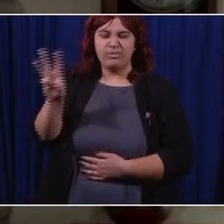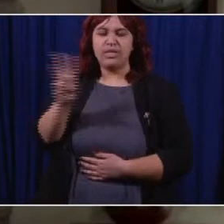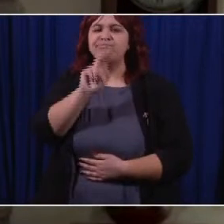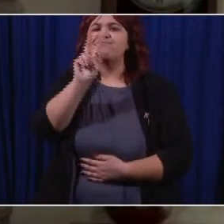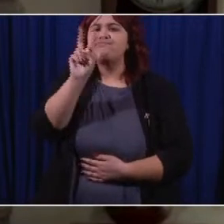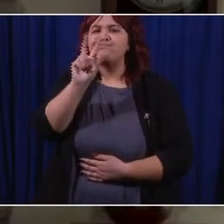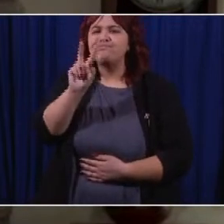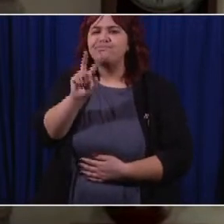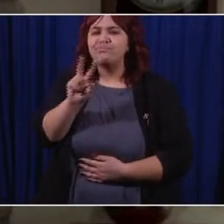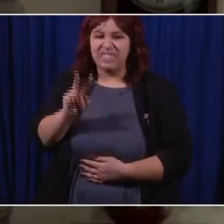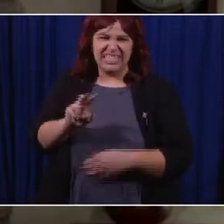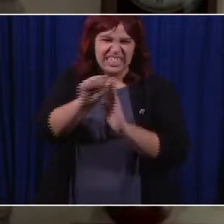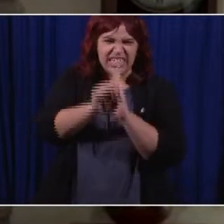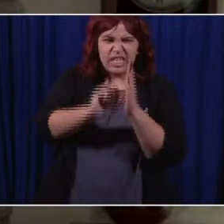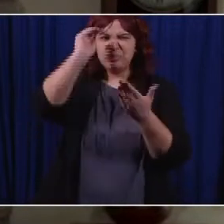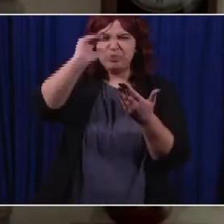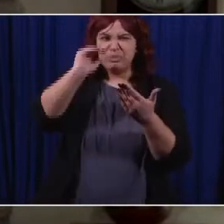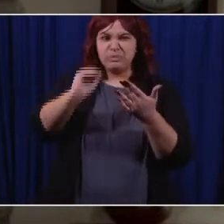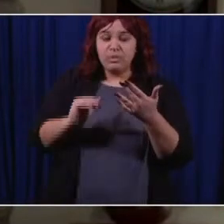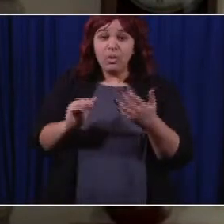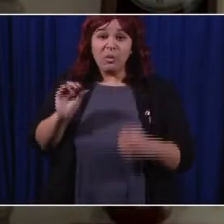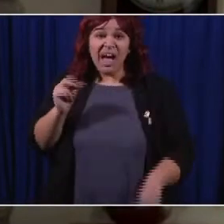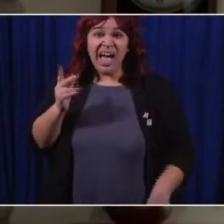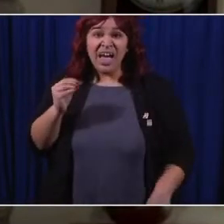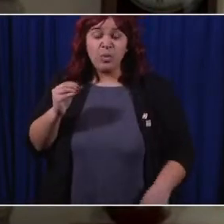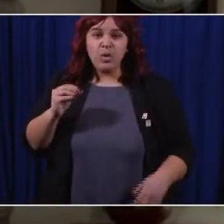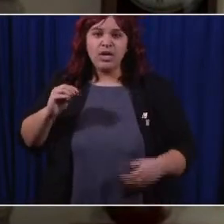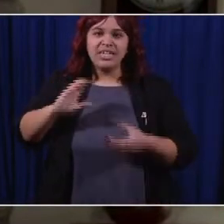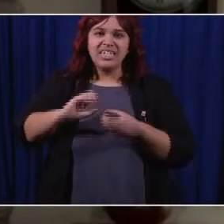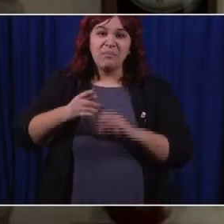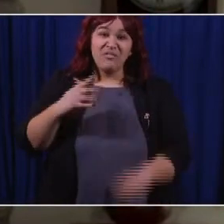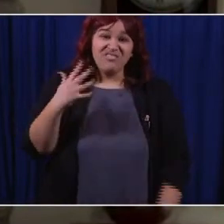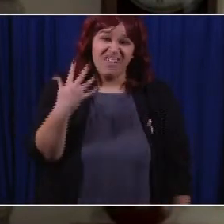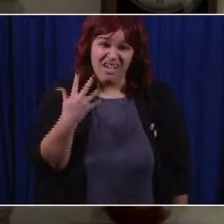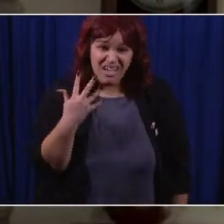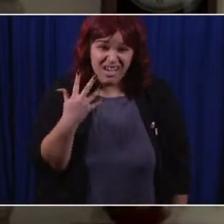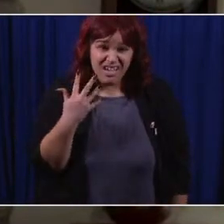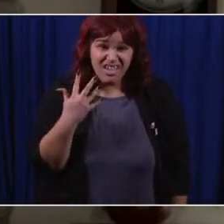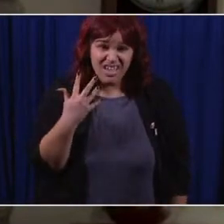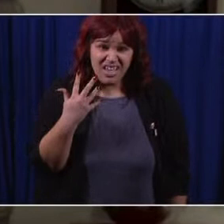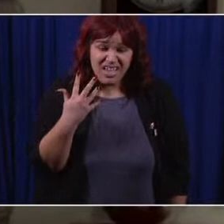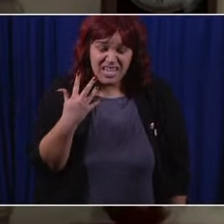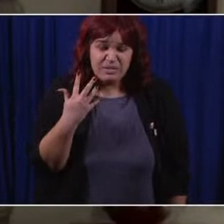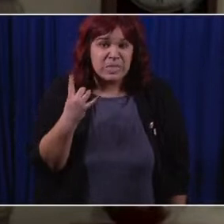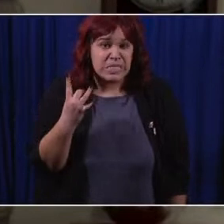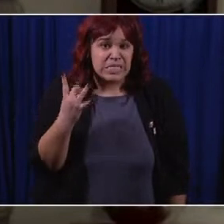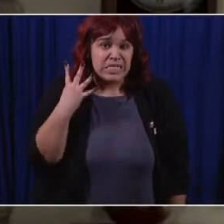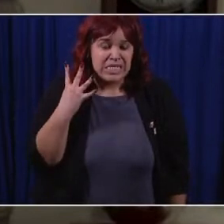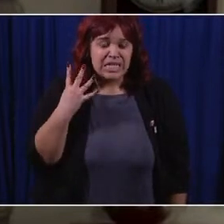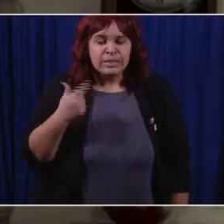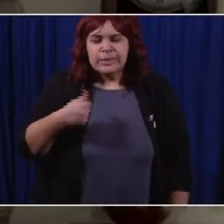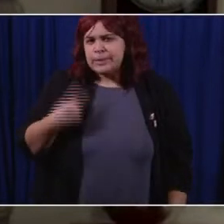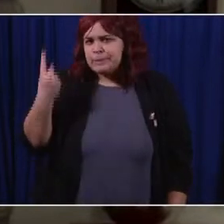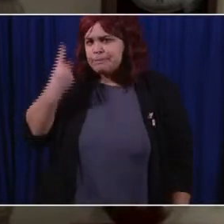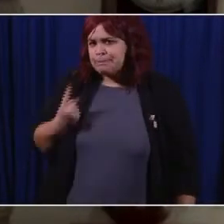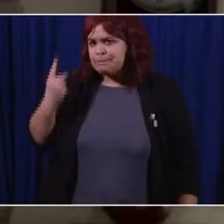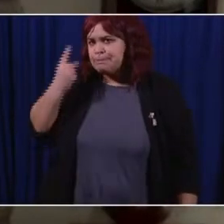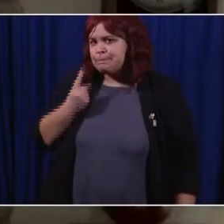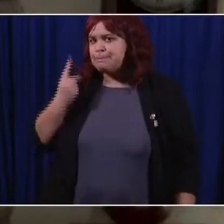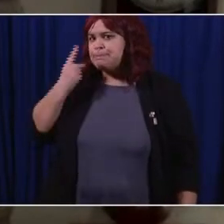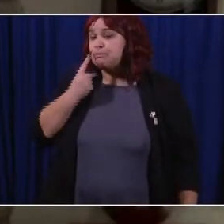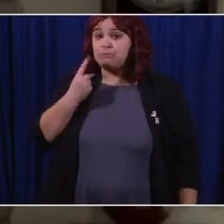like Tennessee, Arizona, Oklahoma. And so I was just wondering, are you planning to do, instead